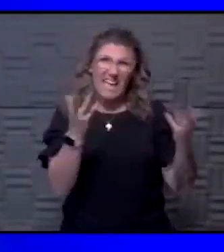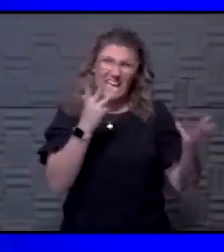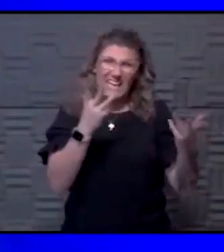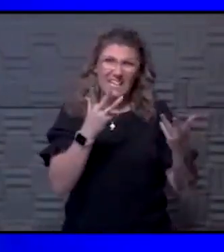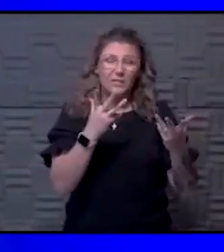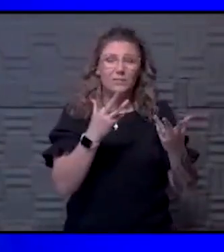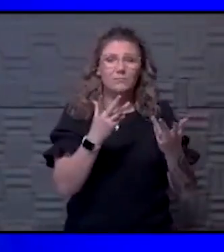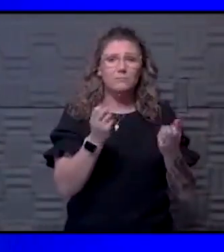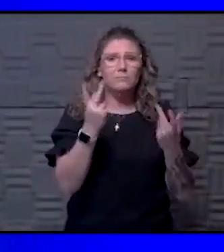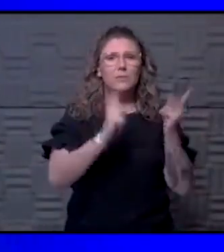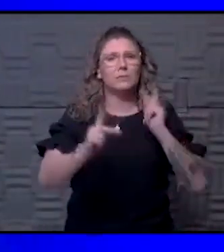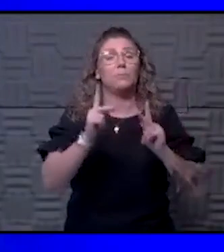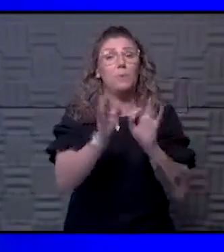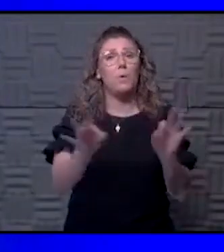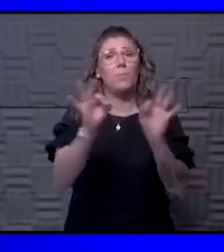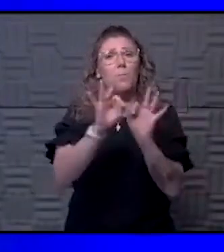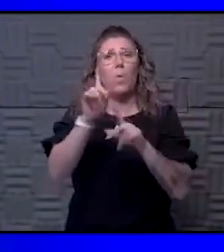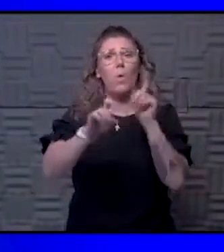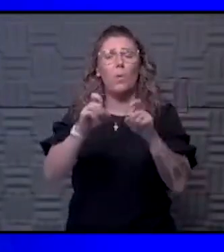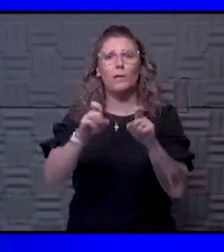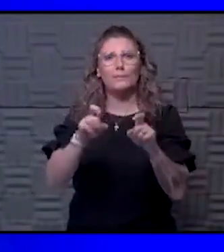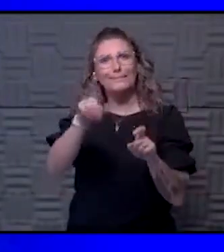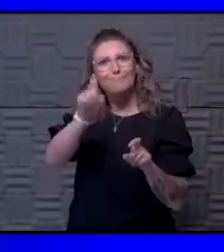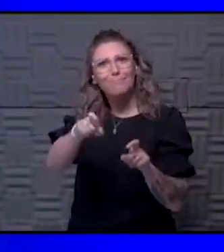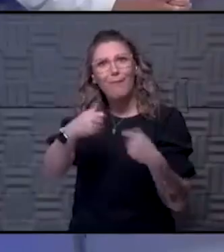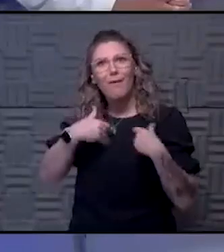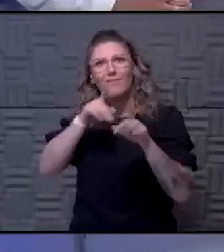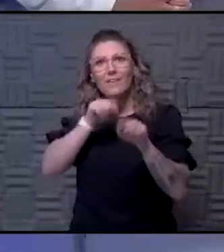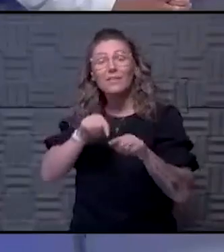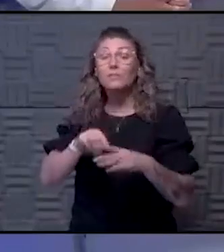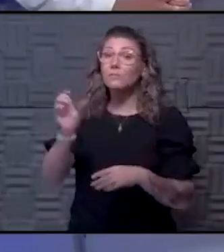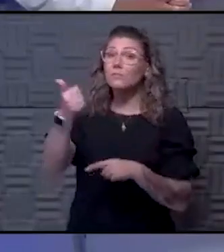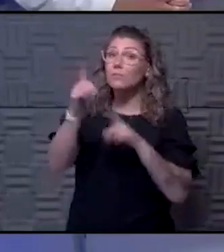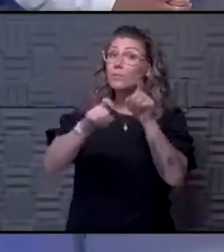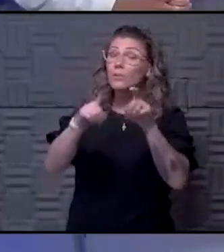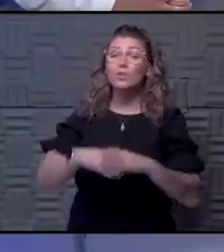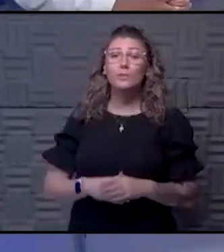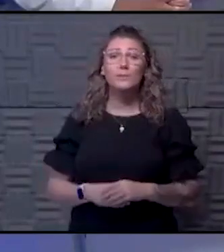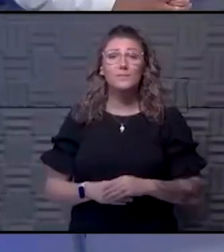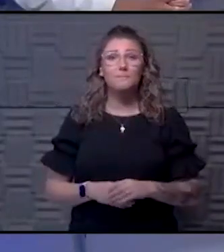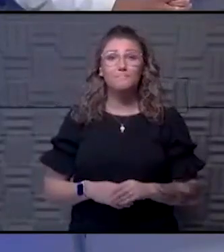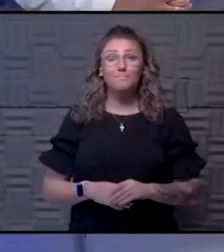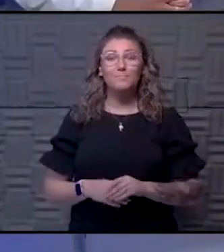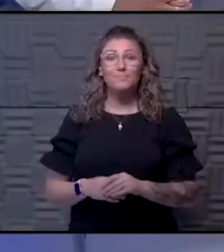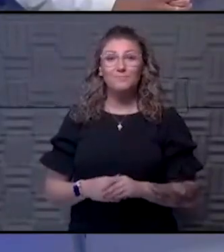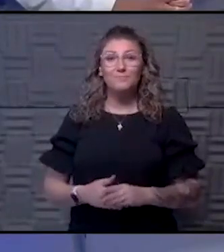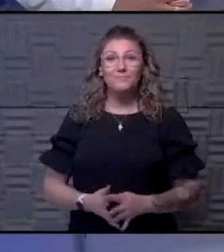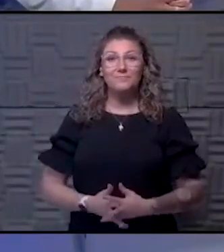of really important questions that they want answered. Other questions?